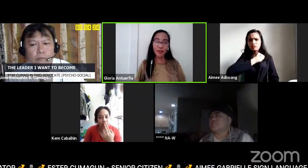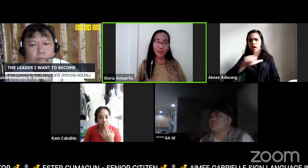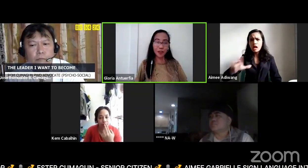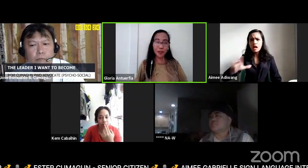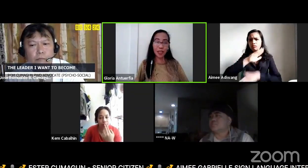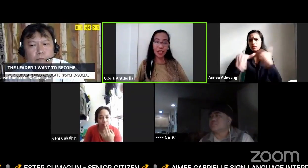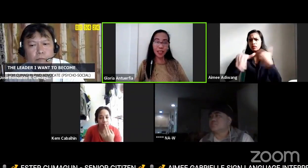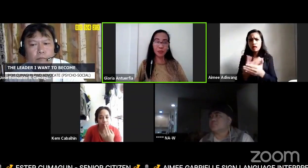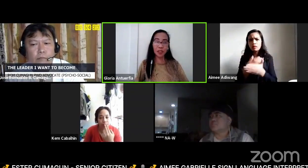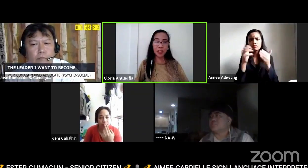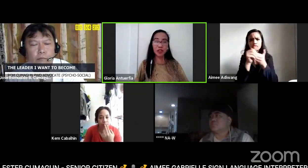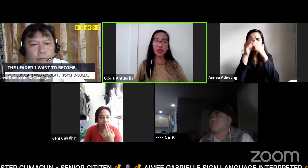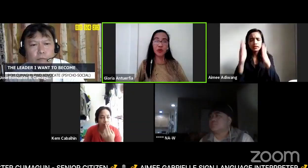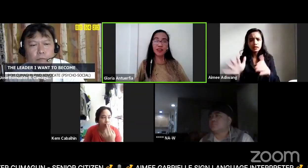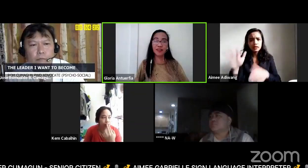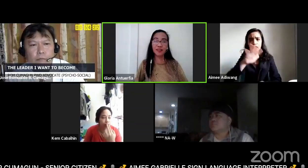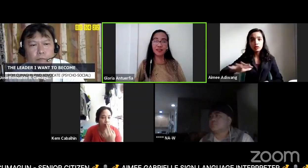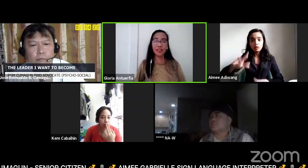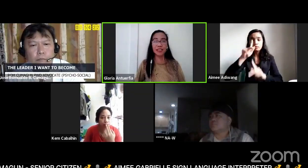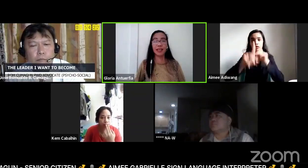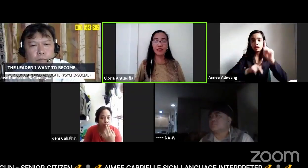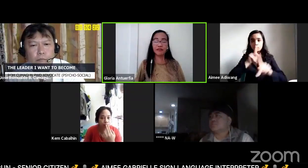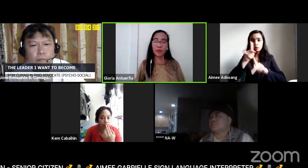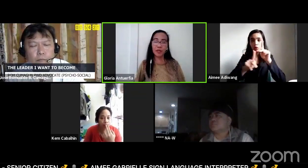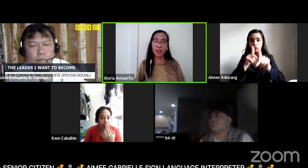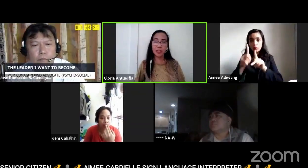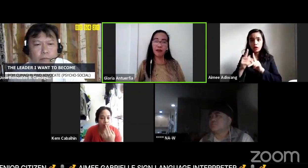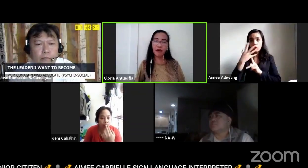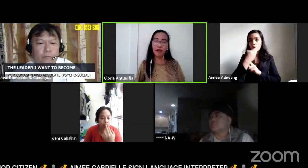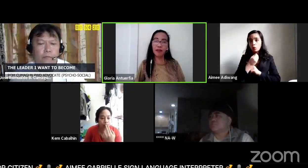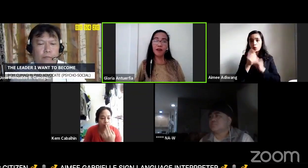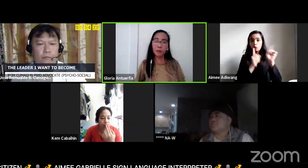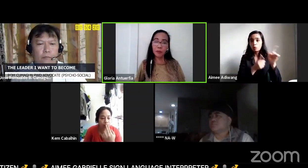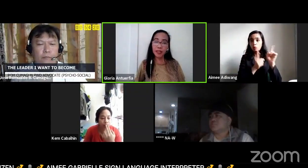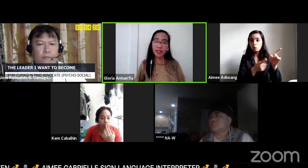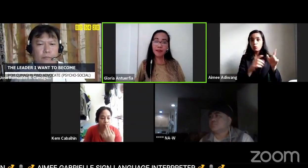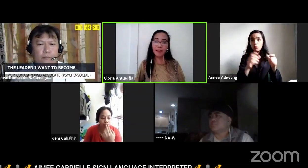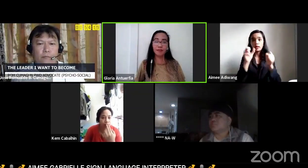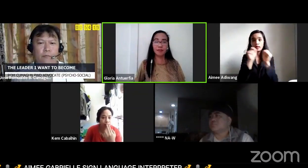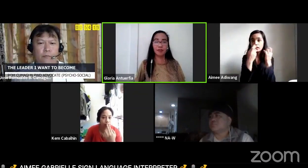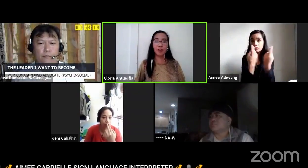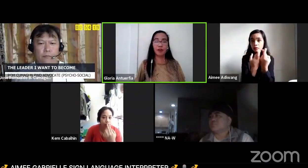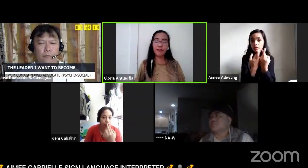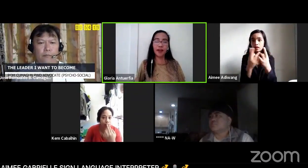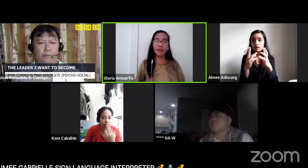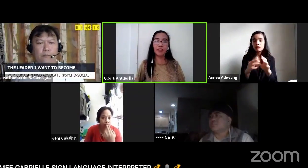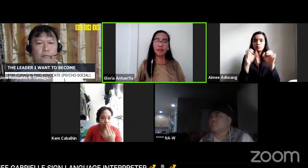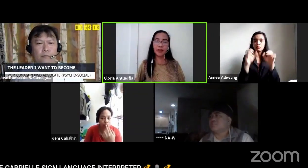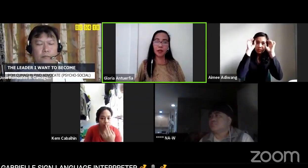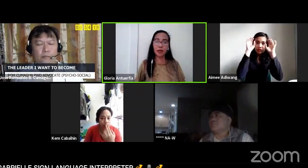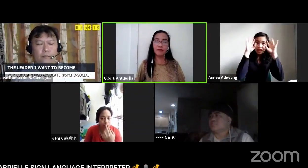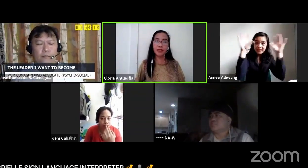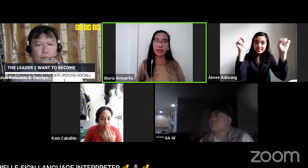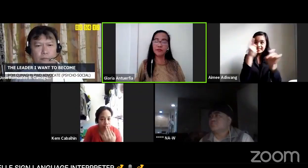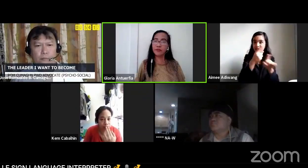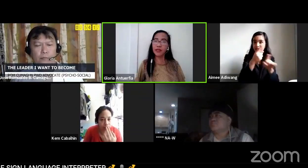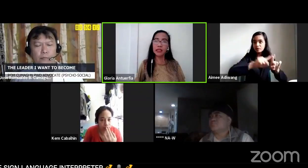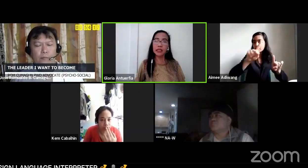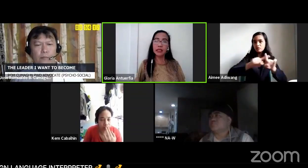all these persons who are attending this kind of seminars are presidents of different